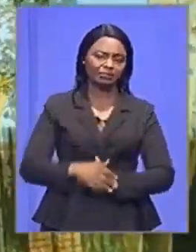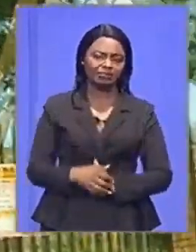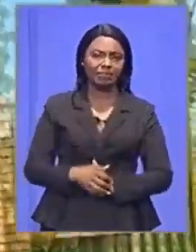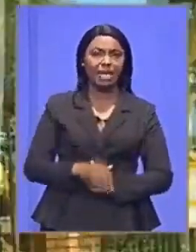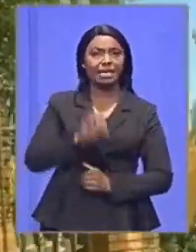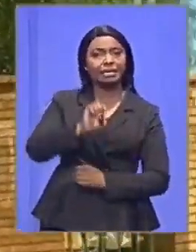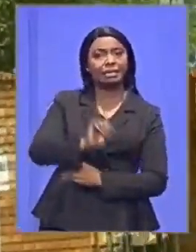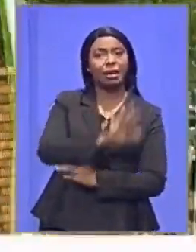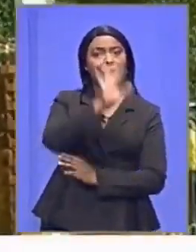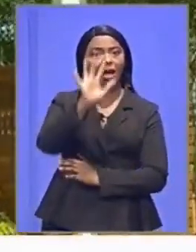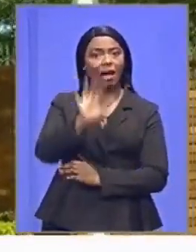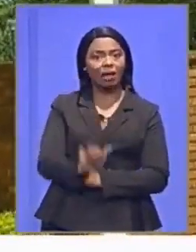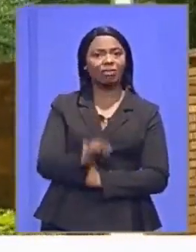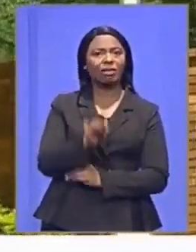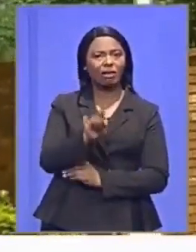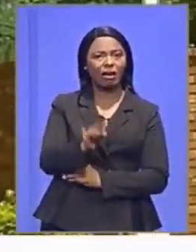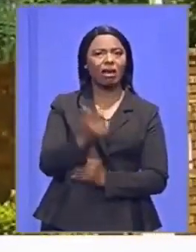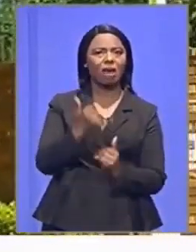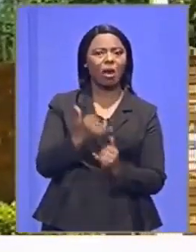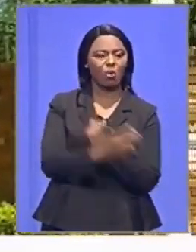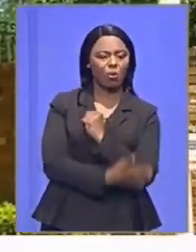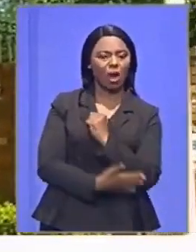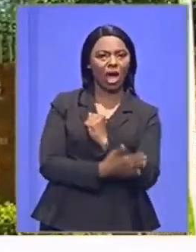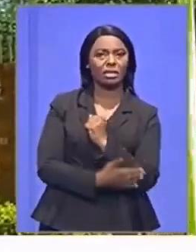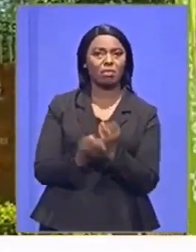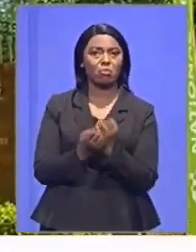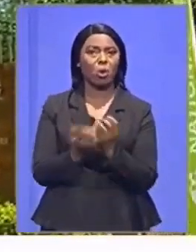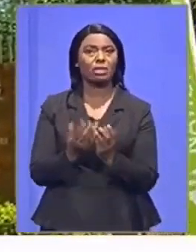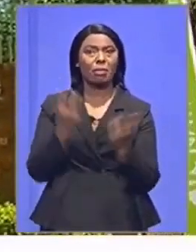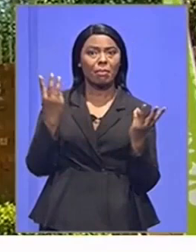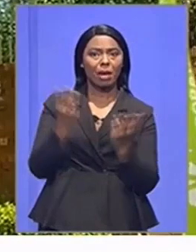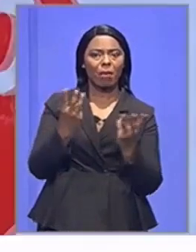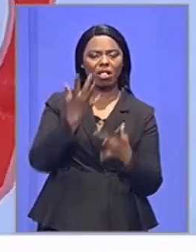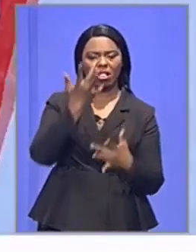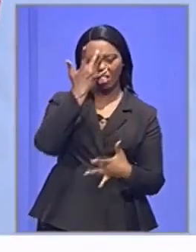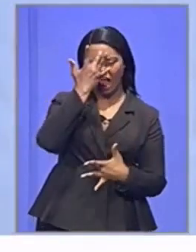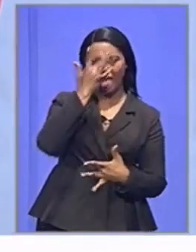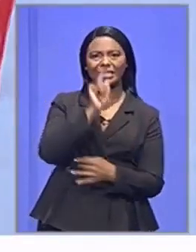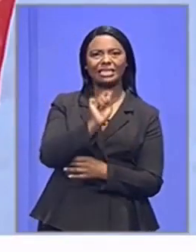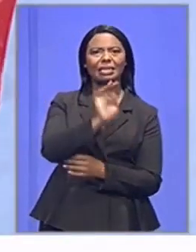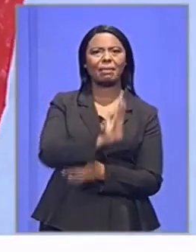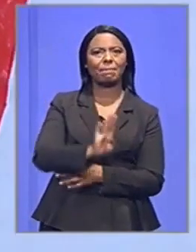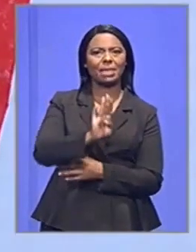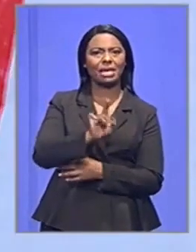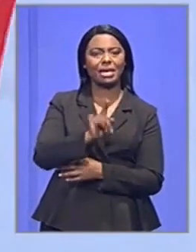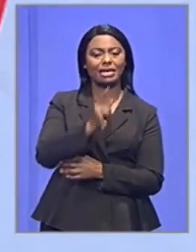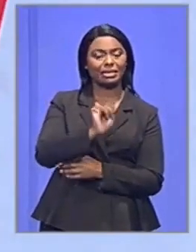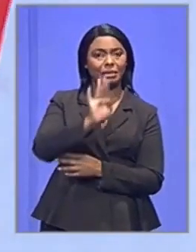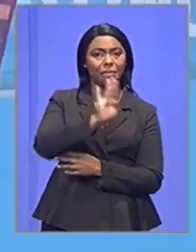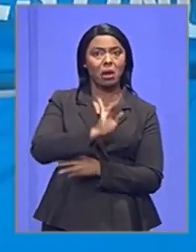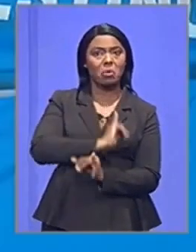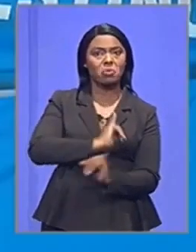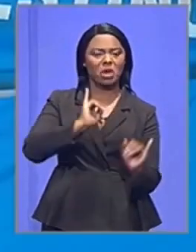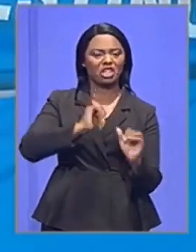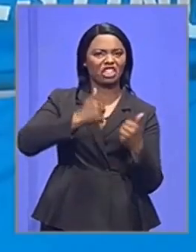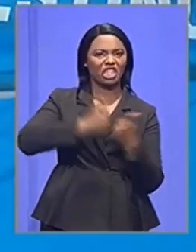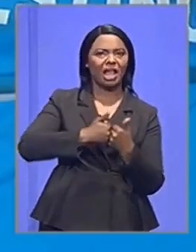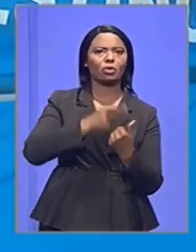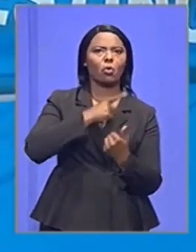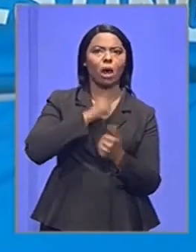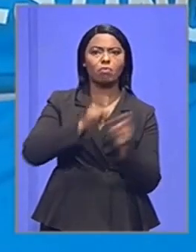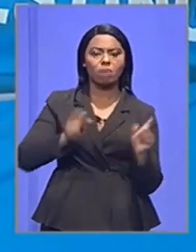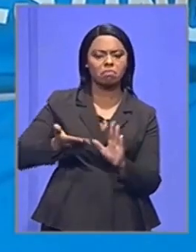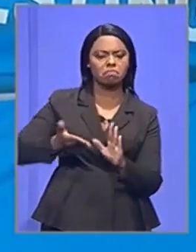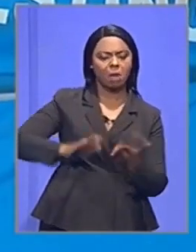Afrika Borwa e tšwela pele go ba yengwe ya dinaga tšeo di gateletšego ke bolwetse bja mafahla TB e tšwela pele go ba leuba leo le bolayago batho